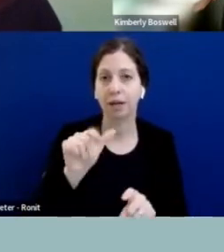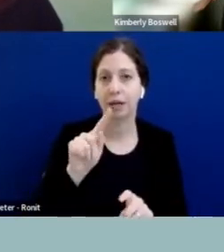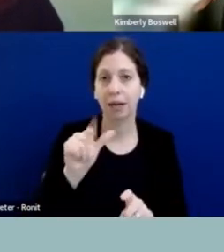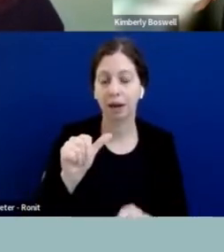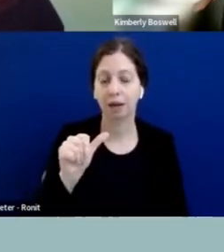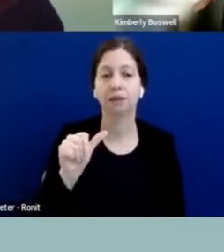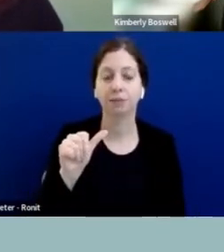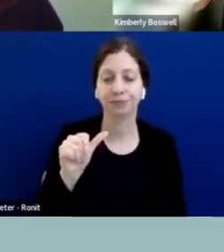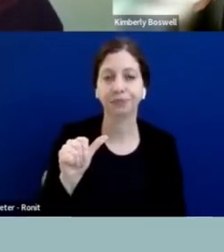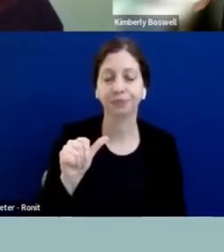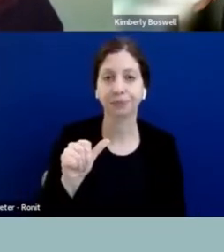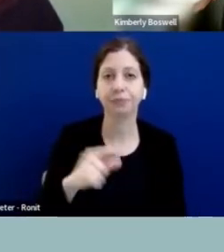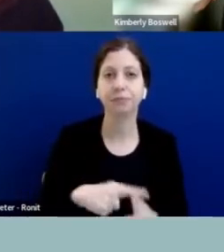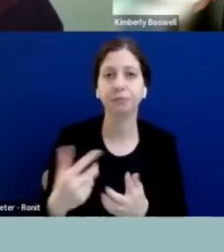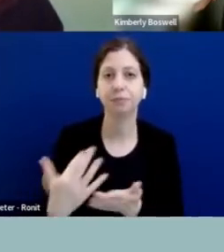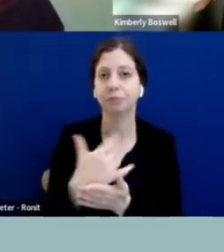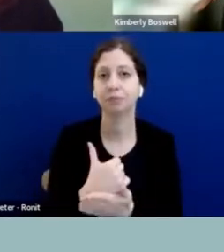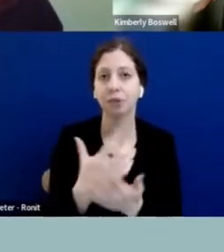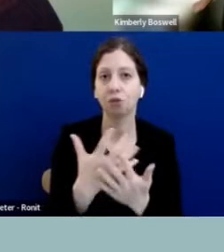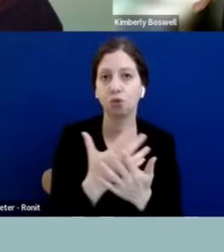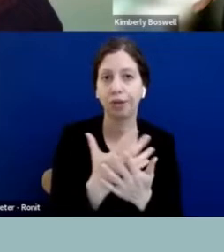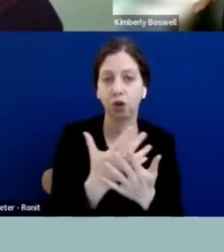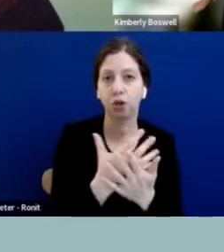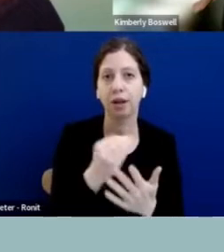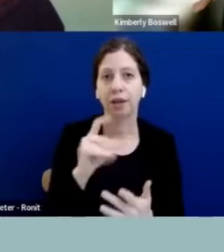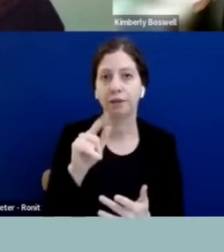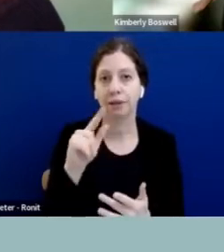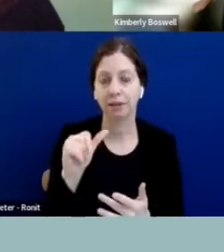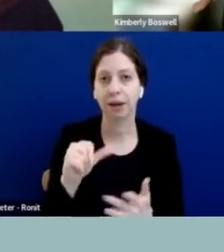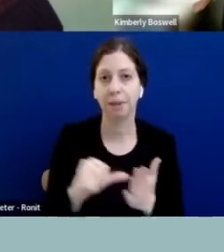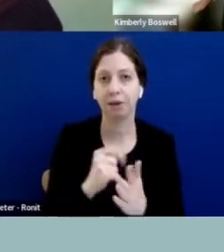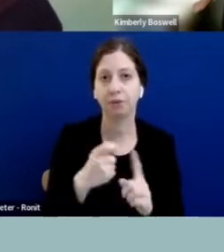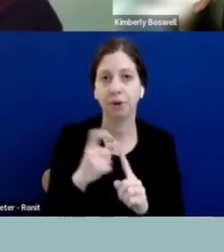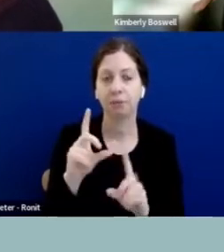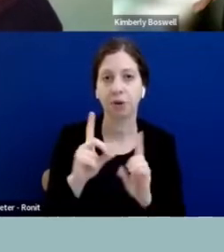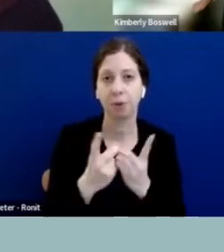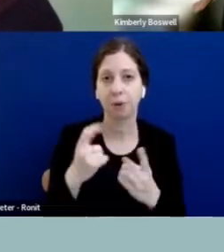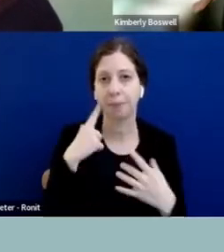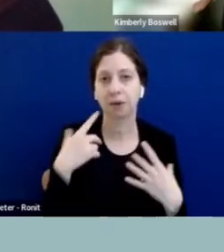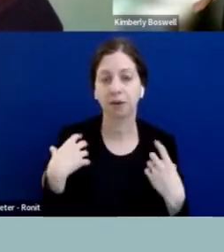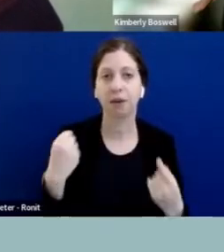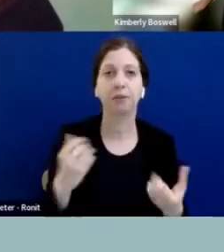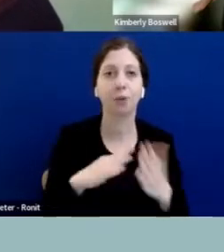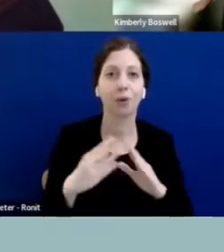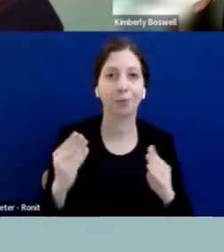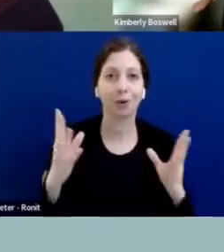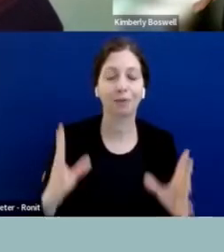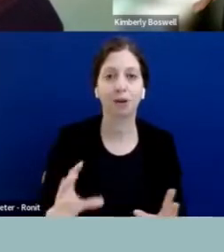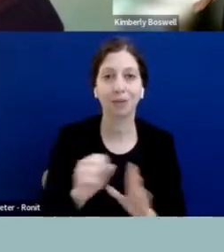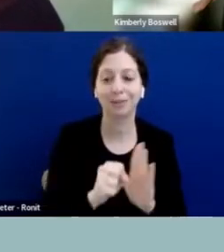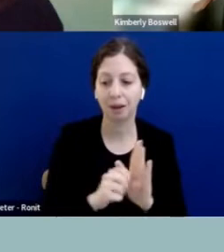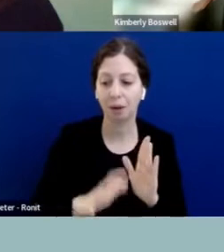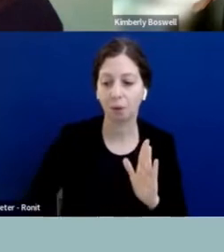questionnaire, and then collected the screener and the data page from Department of Mental Health community providers statewide